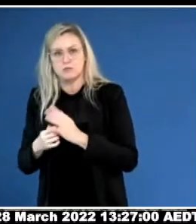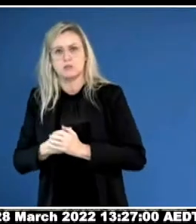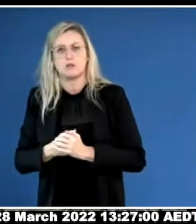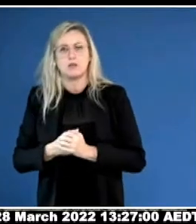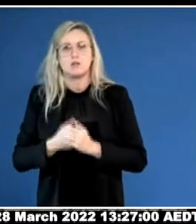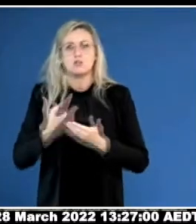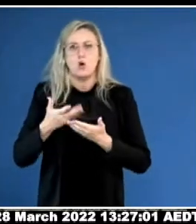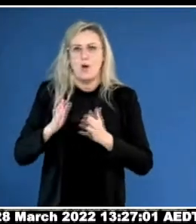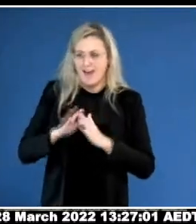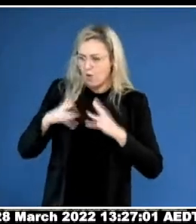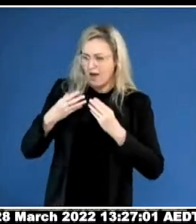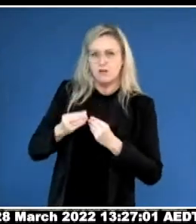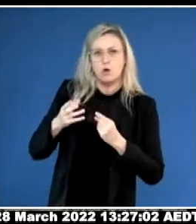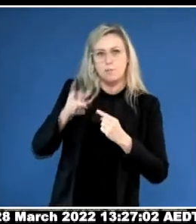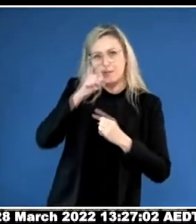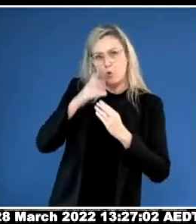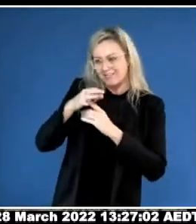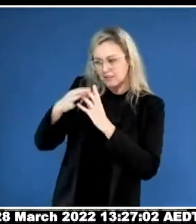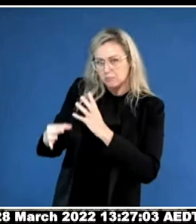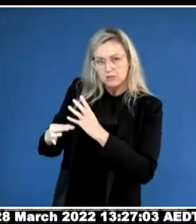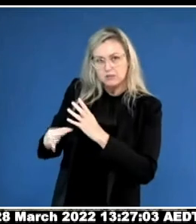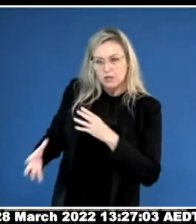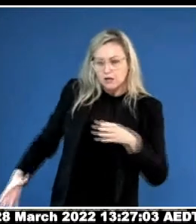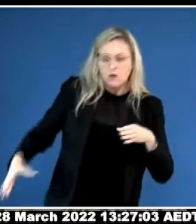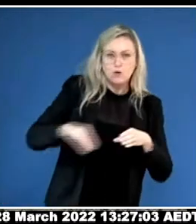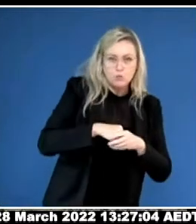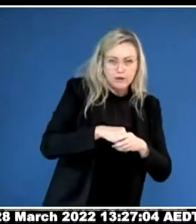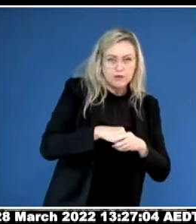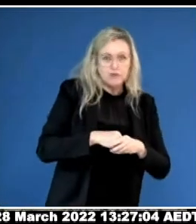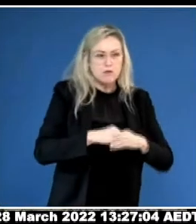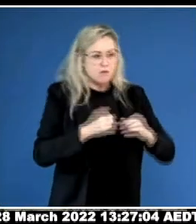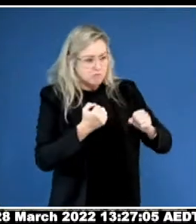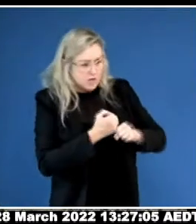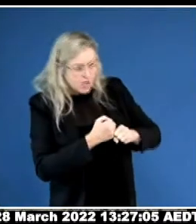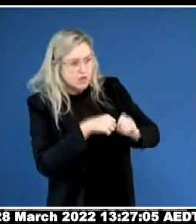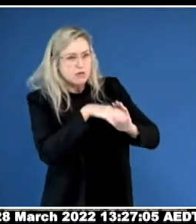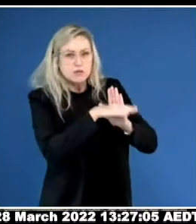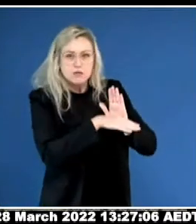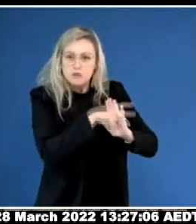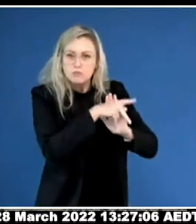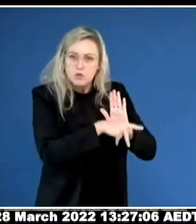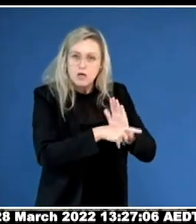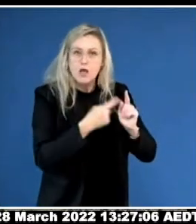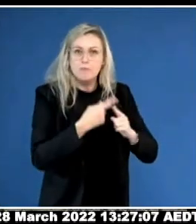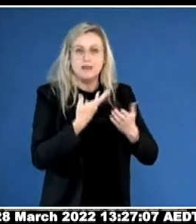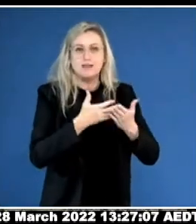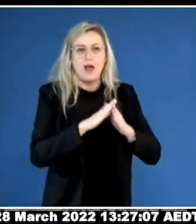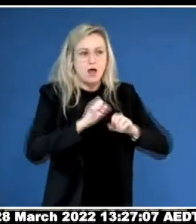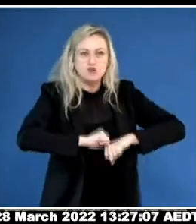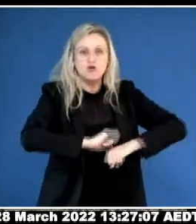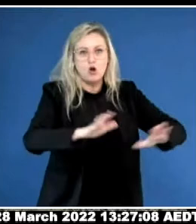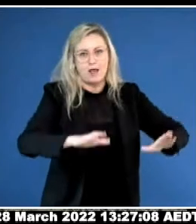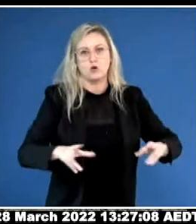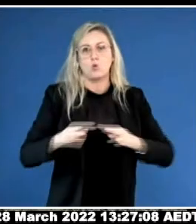co-produced, and then co-delivered as well is really vital. You know, consultation is not